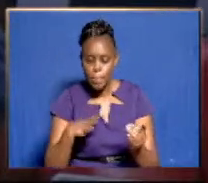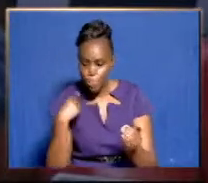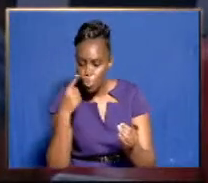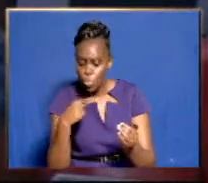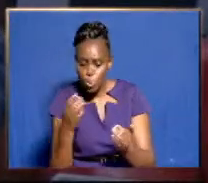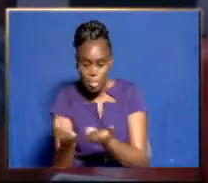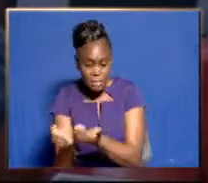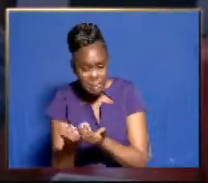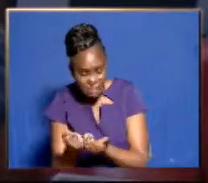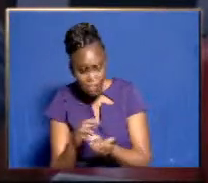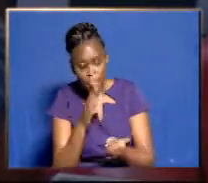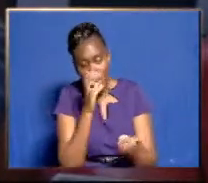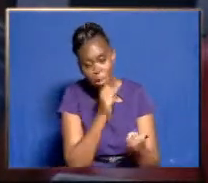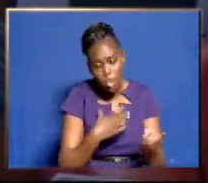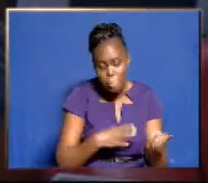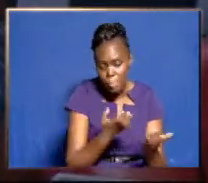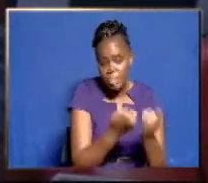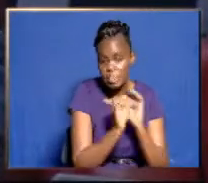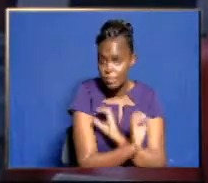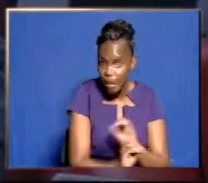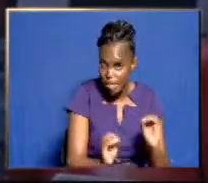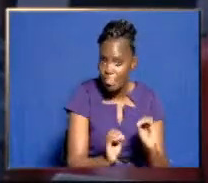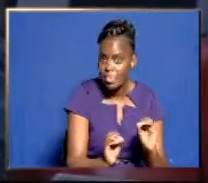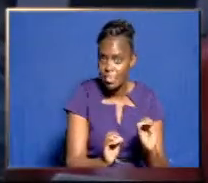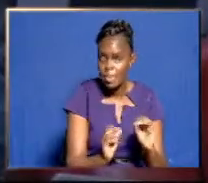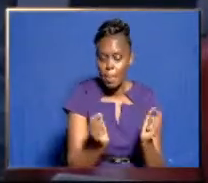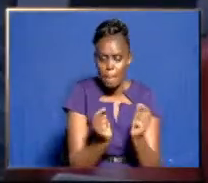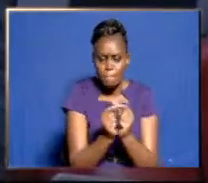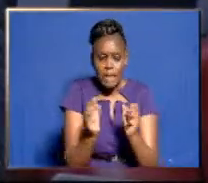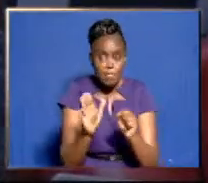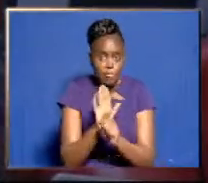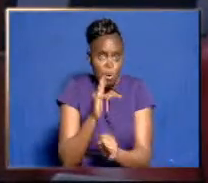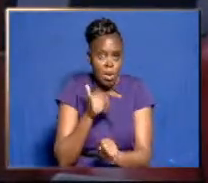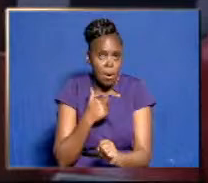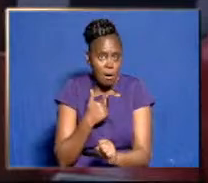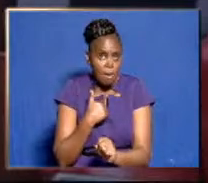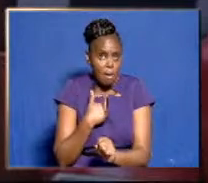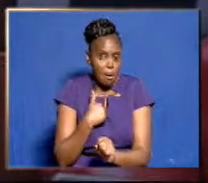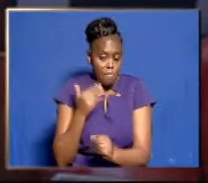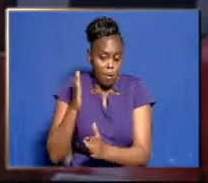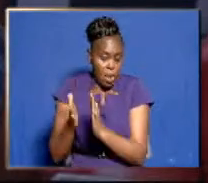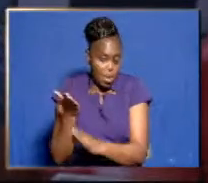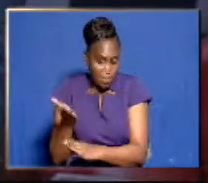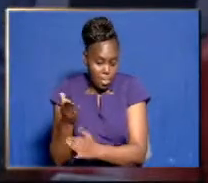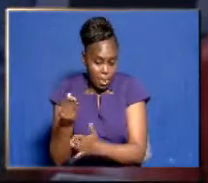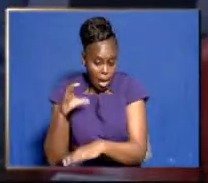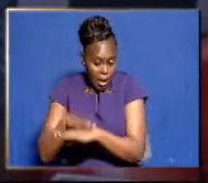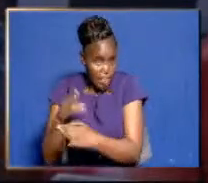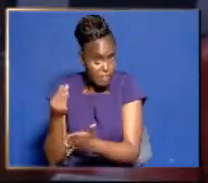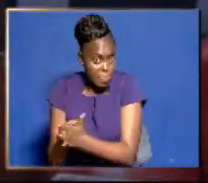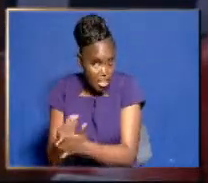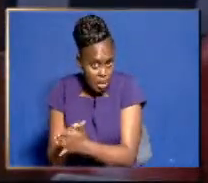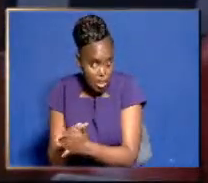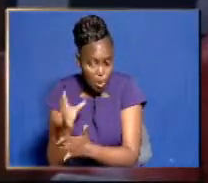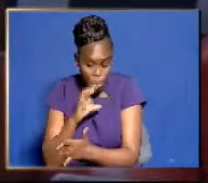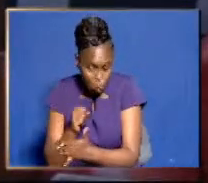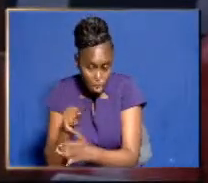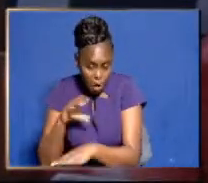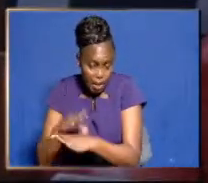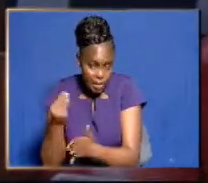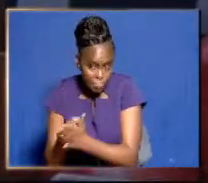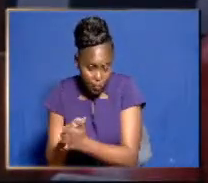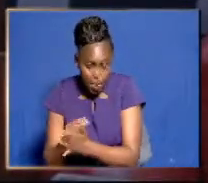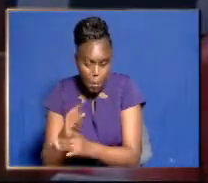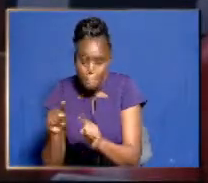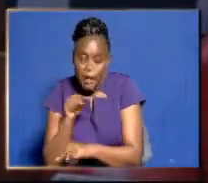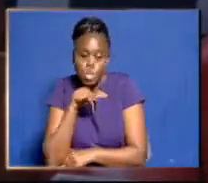painful, Honorable Speaker, when you have your neighbors receiving this money and you are